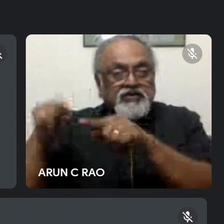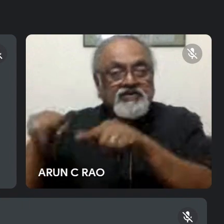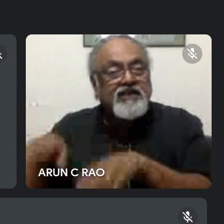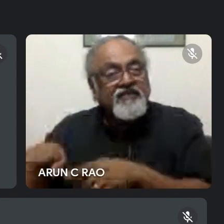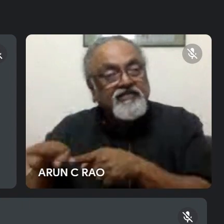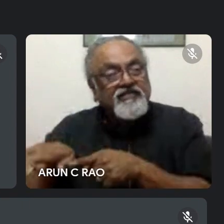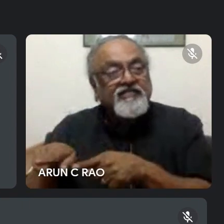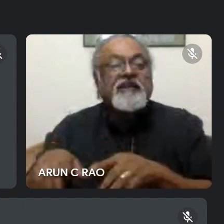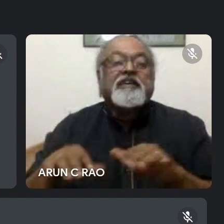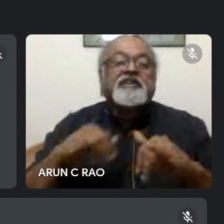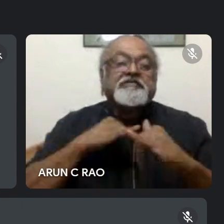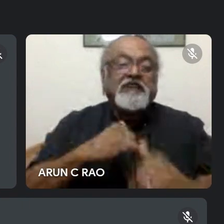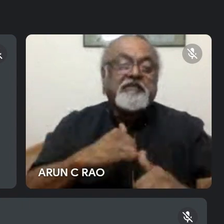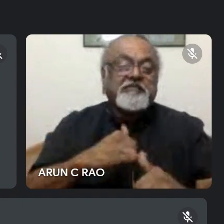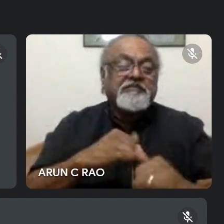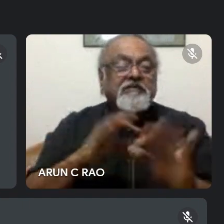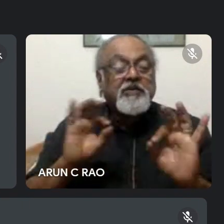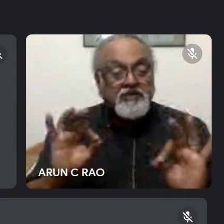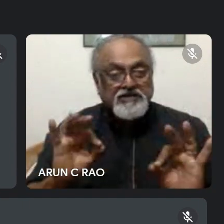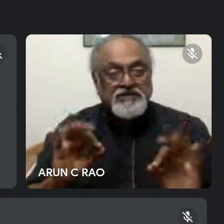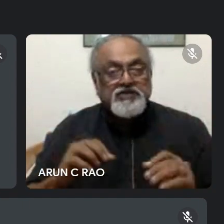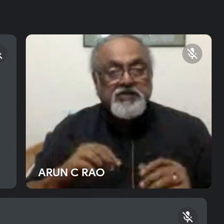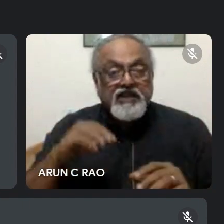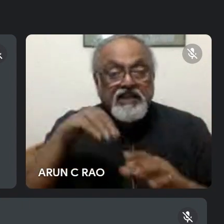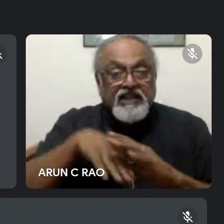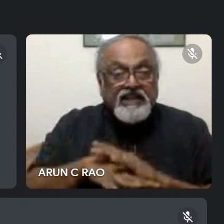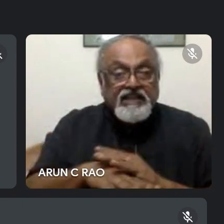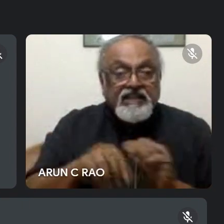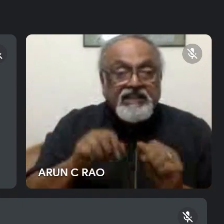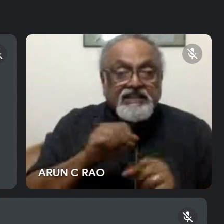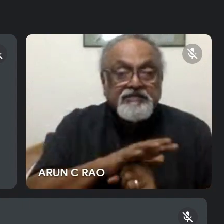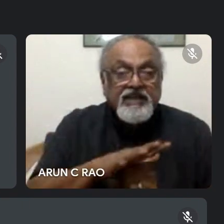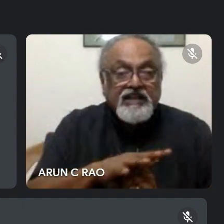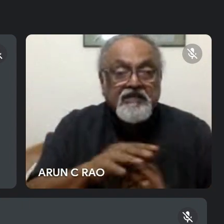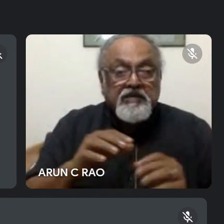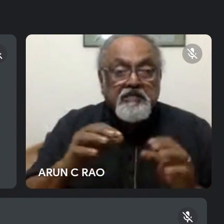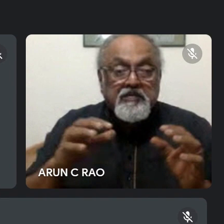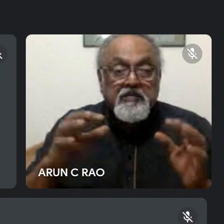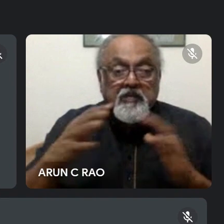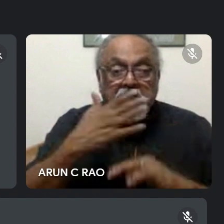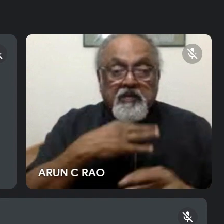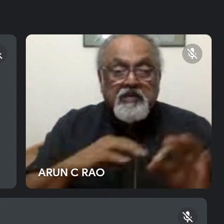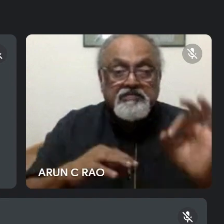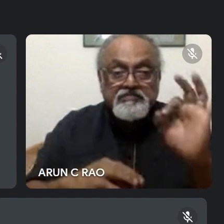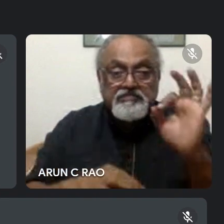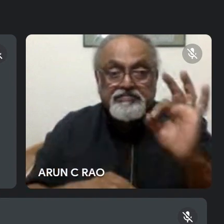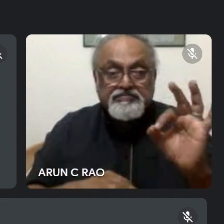within, the spectrum as well, because I think we're able to